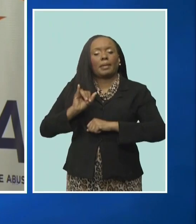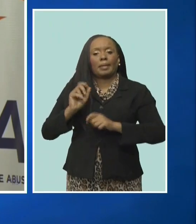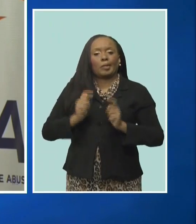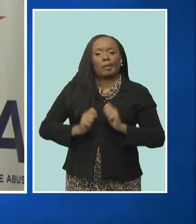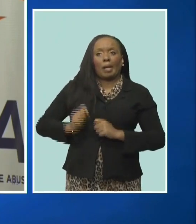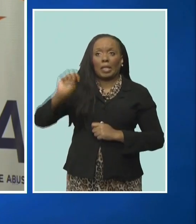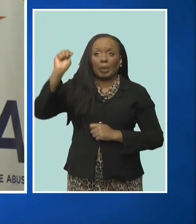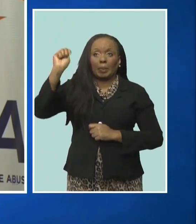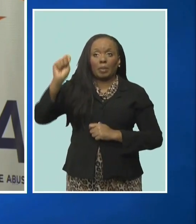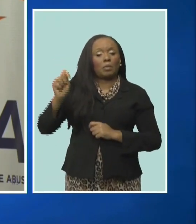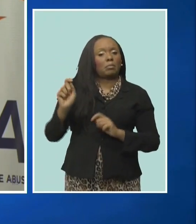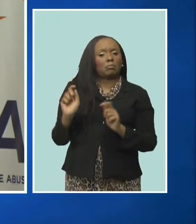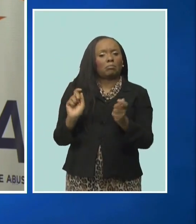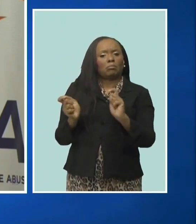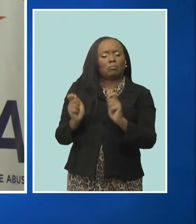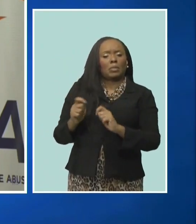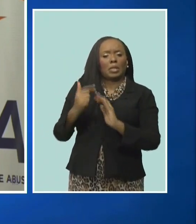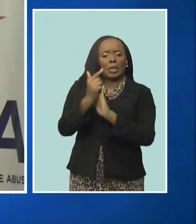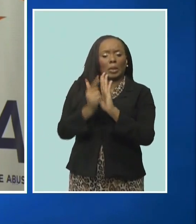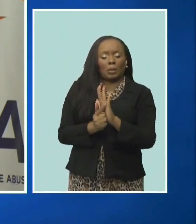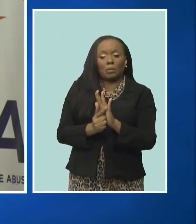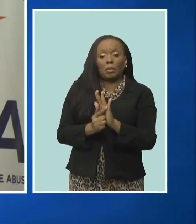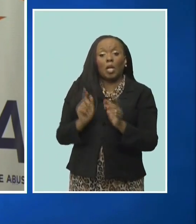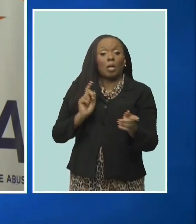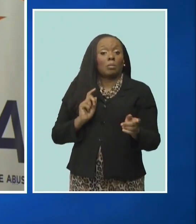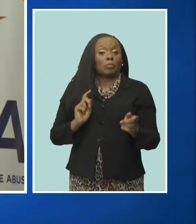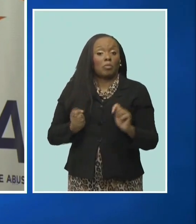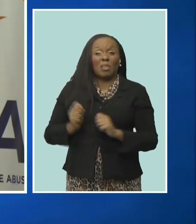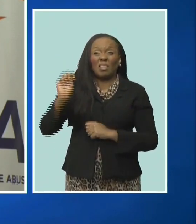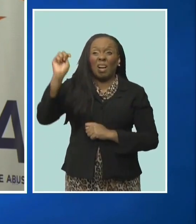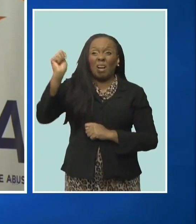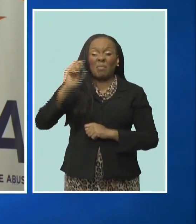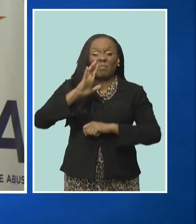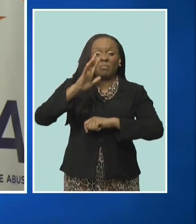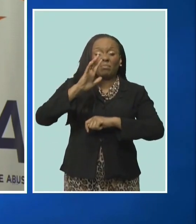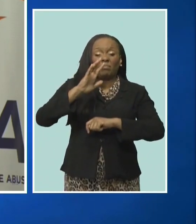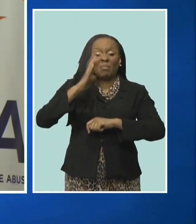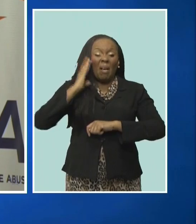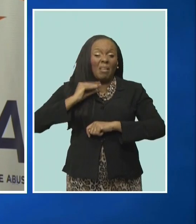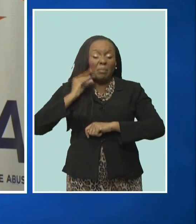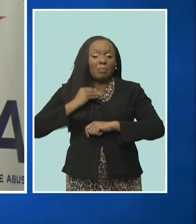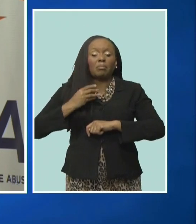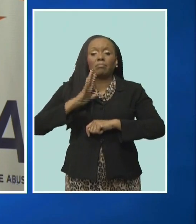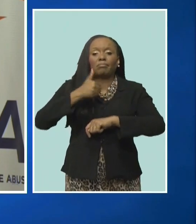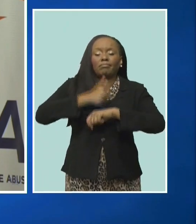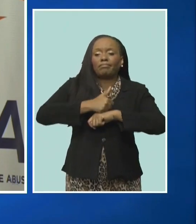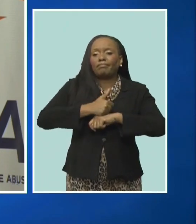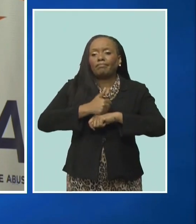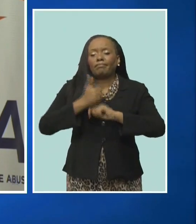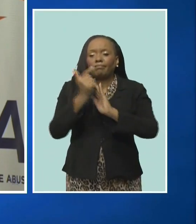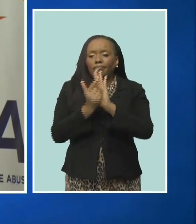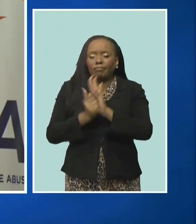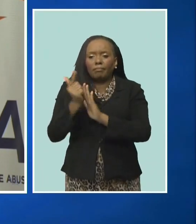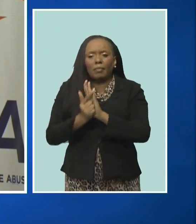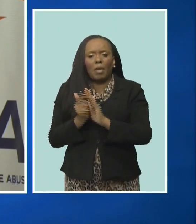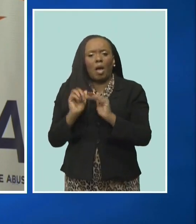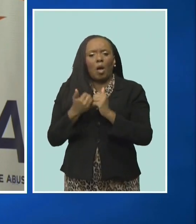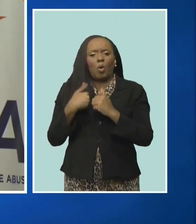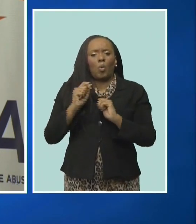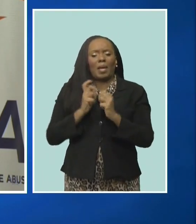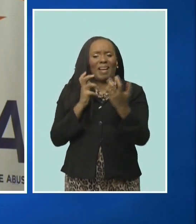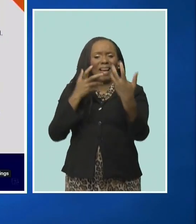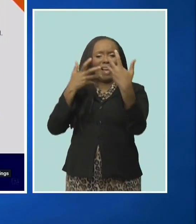Tobago. Their experiences and the measures that they have implemented offer valuable lessons that we can learn from and adapt to suit